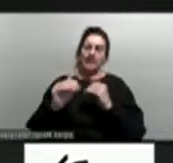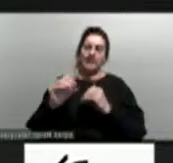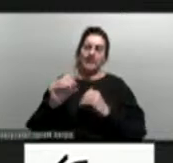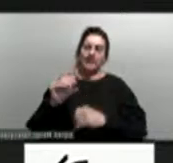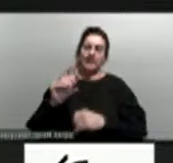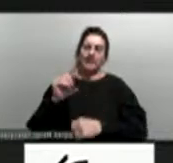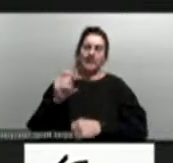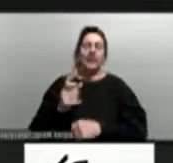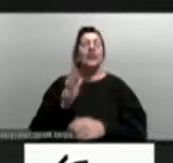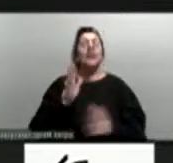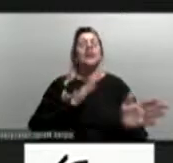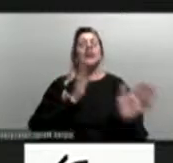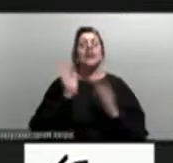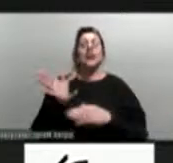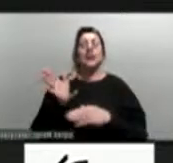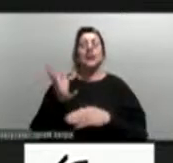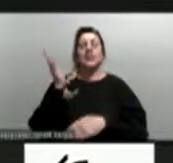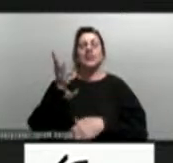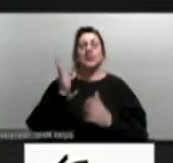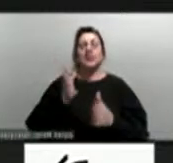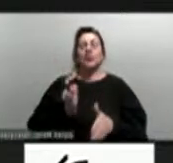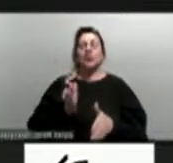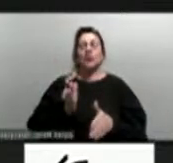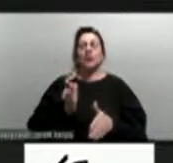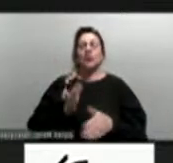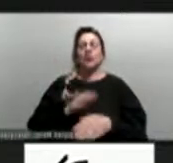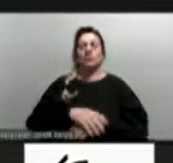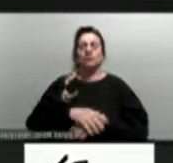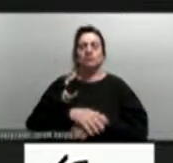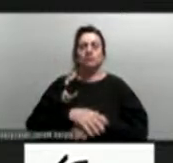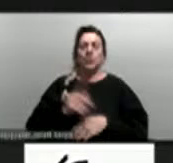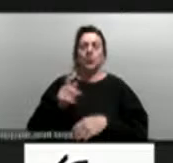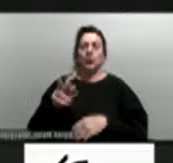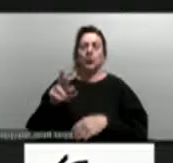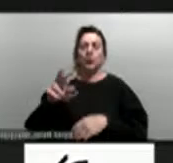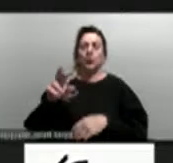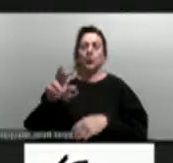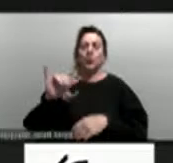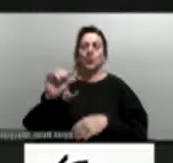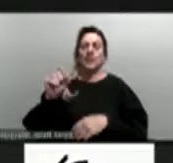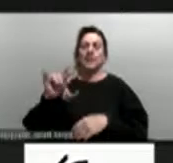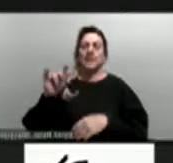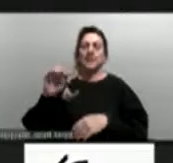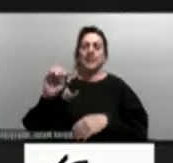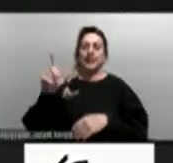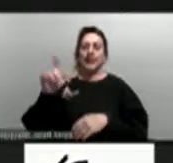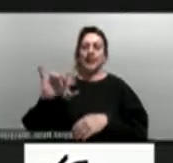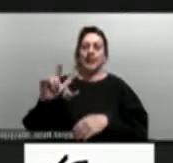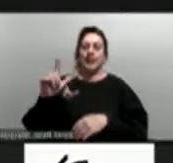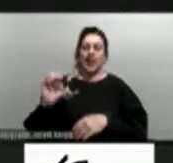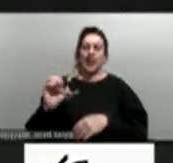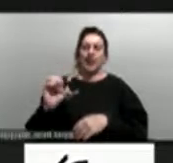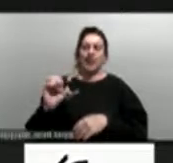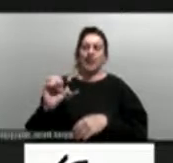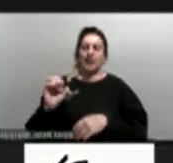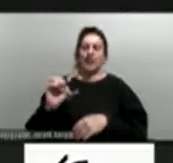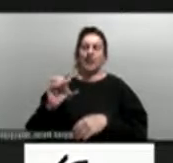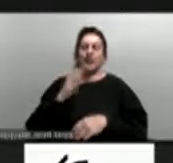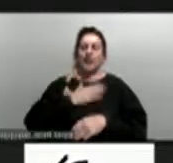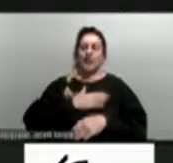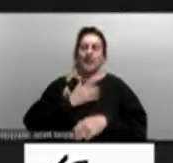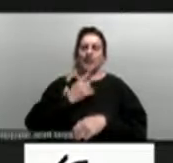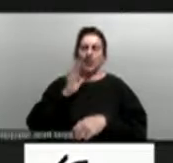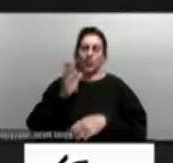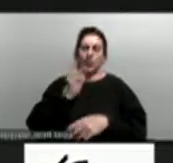next speaker I have is Christine Lyle. Christine Lyle, please unmute your